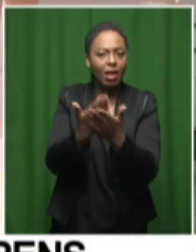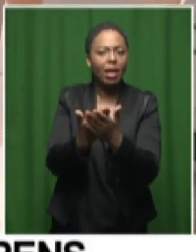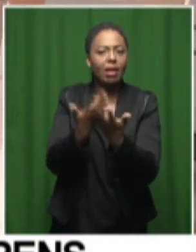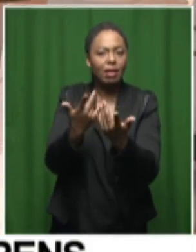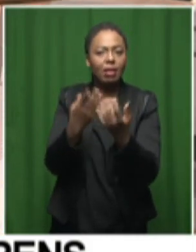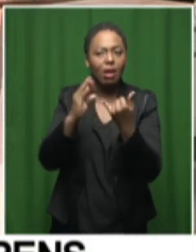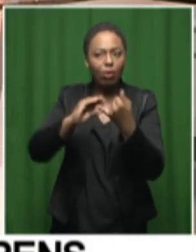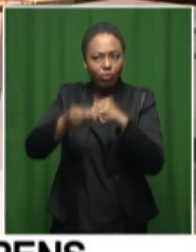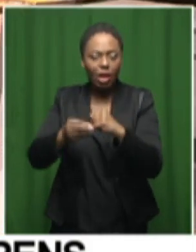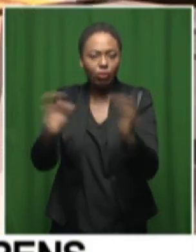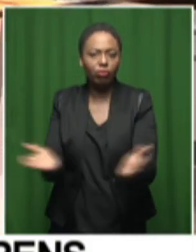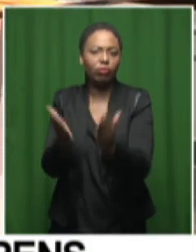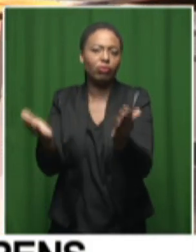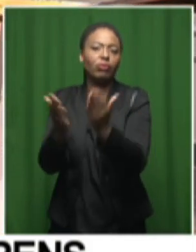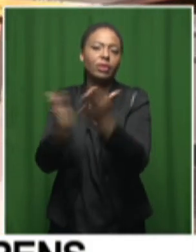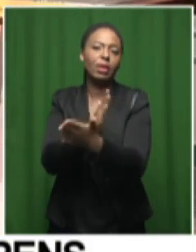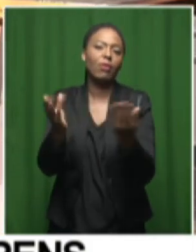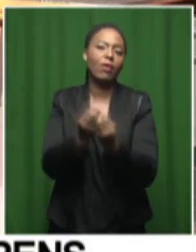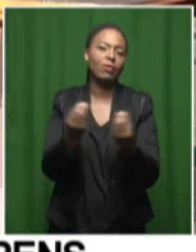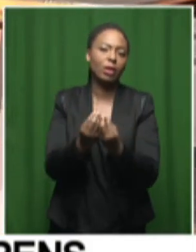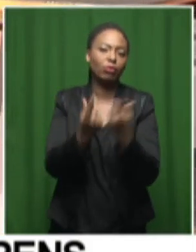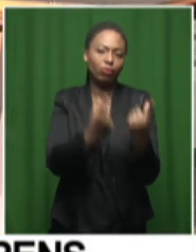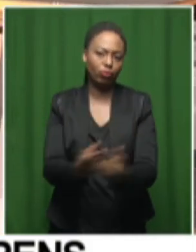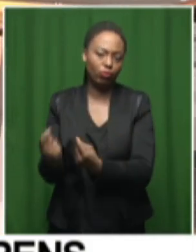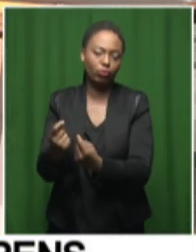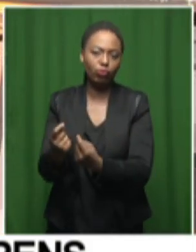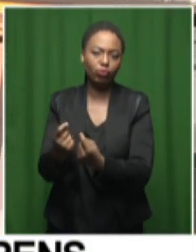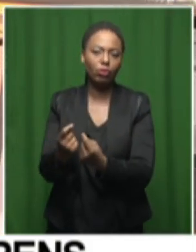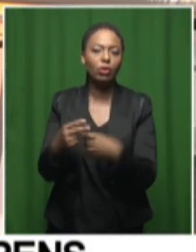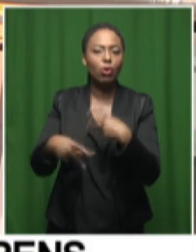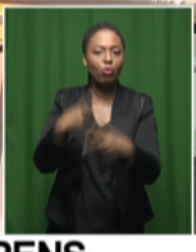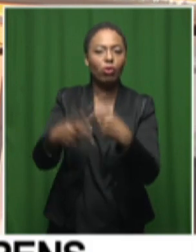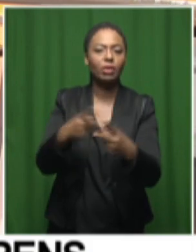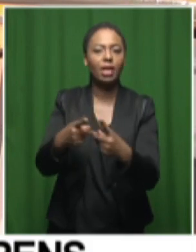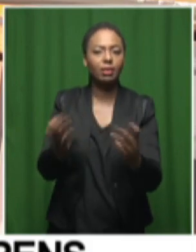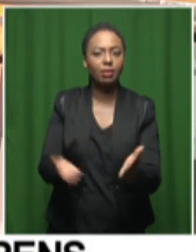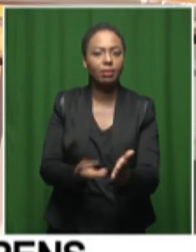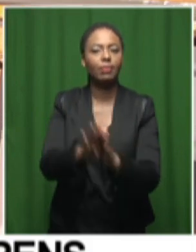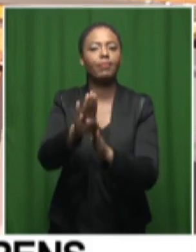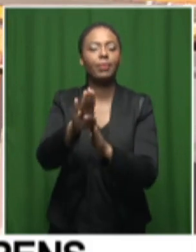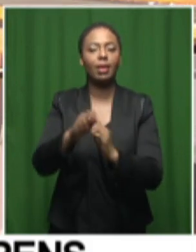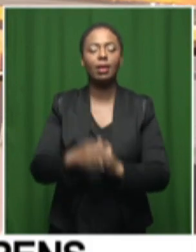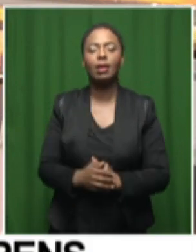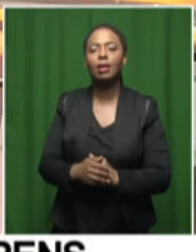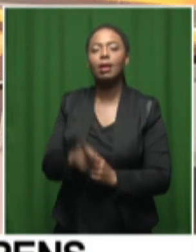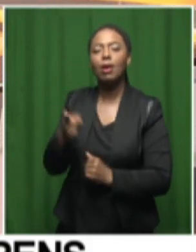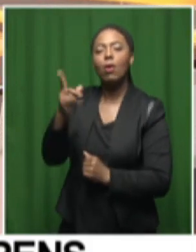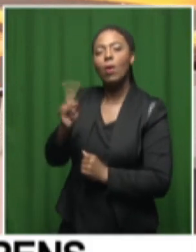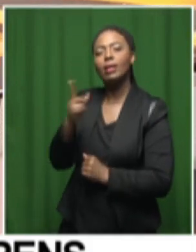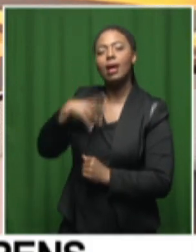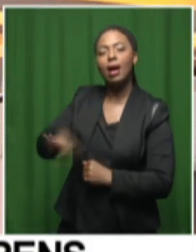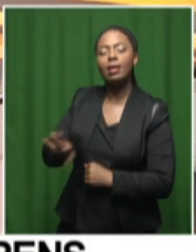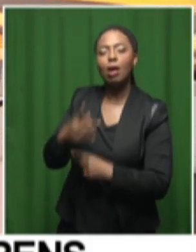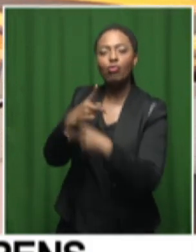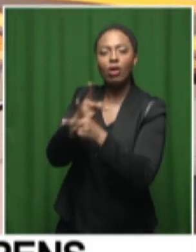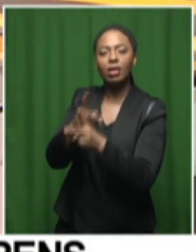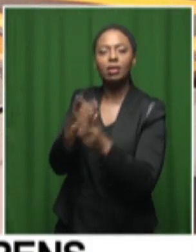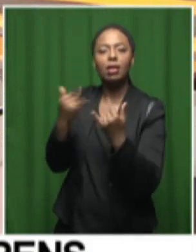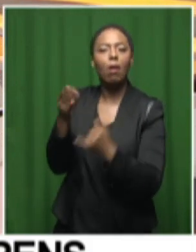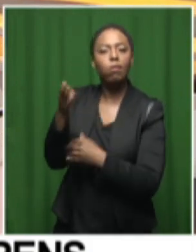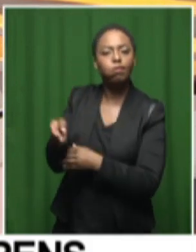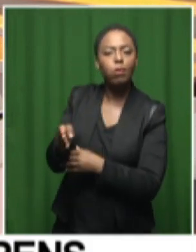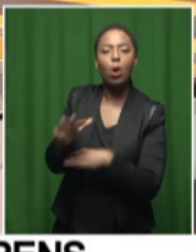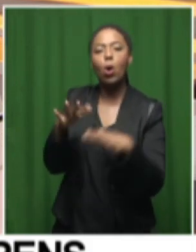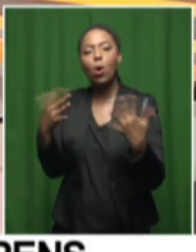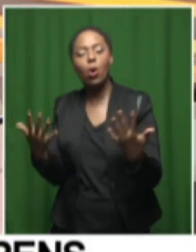it is that you're doing to expedite the process? It's been phenomenal. And what other productions are there or